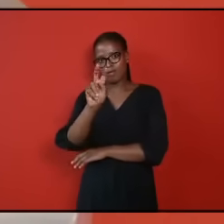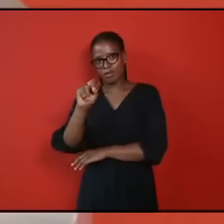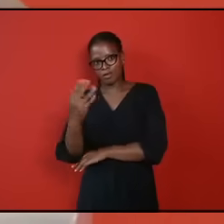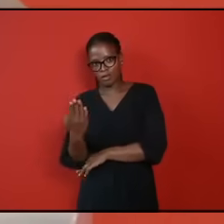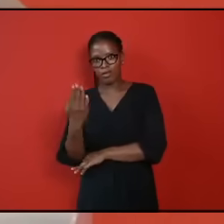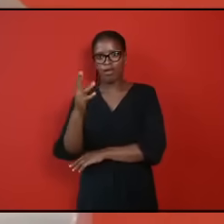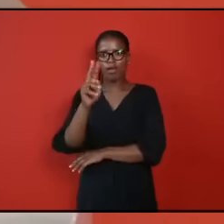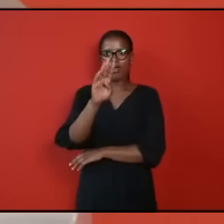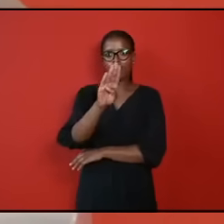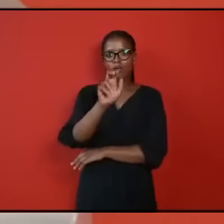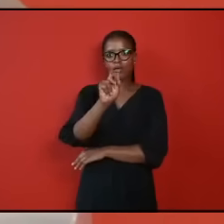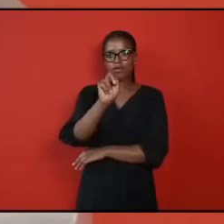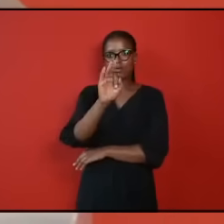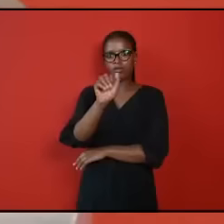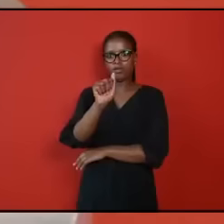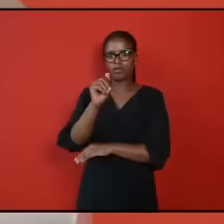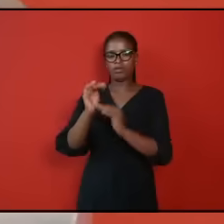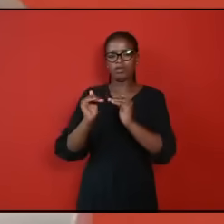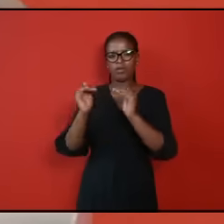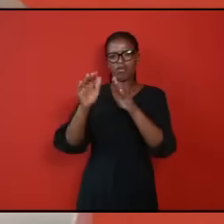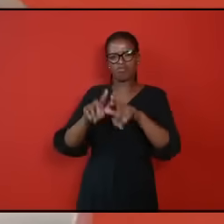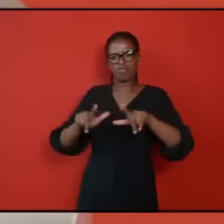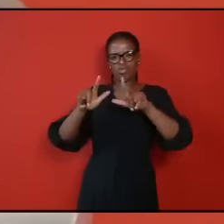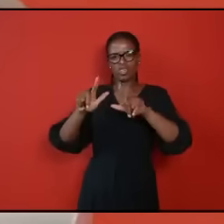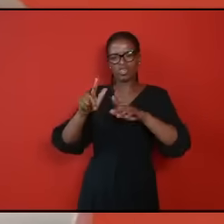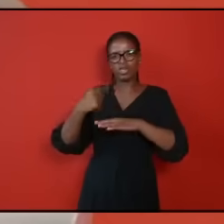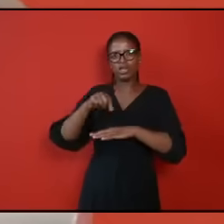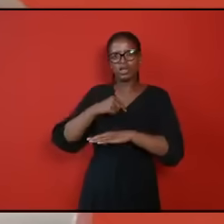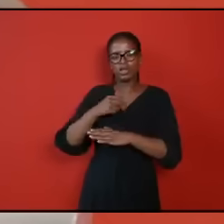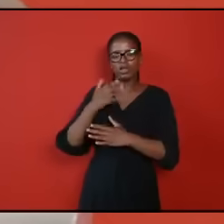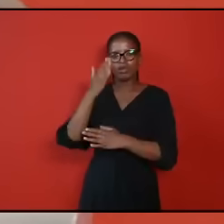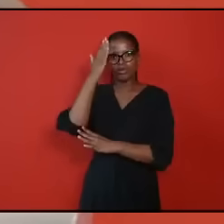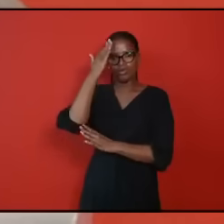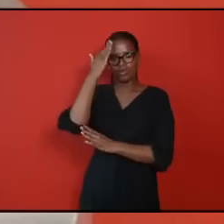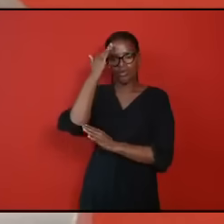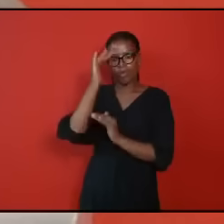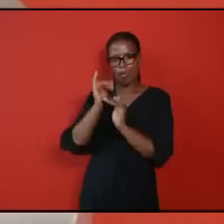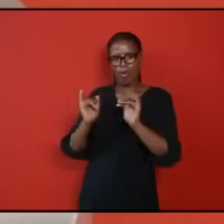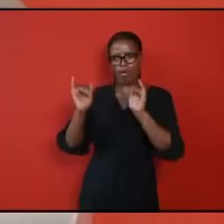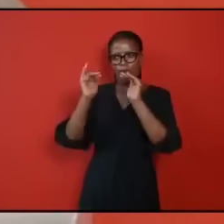consideration to play at the highest stage can never be above